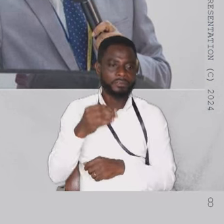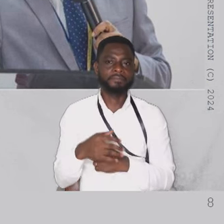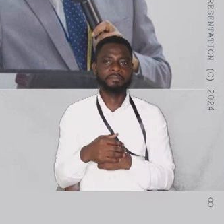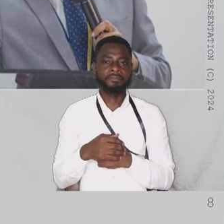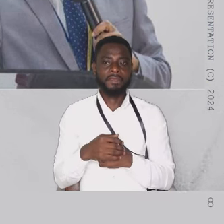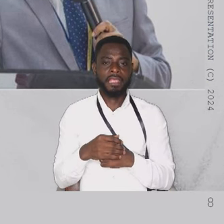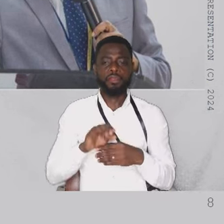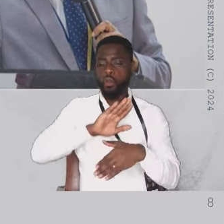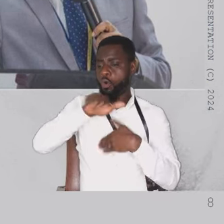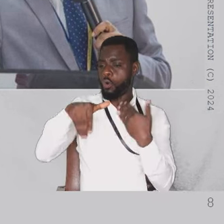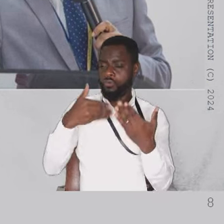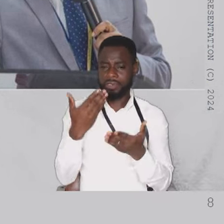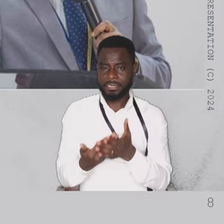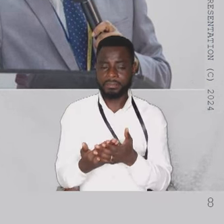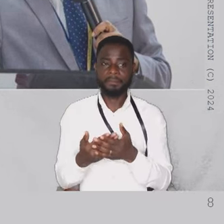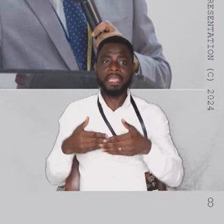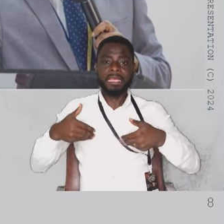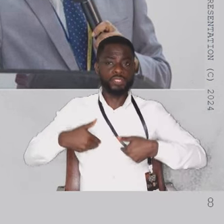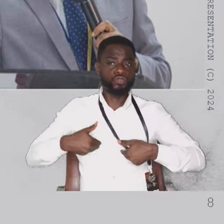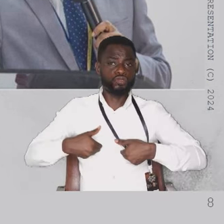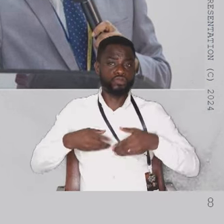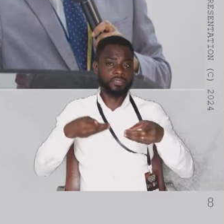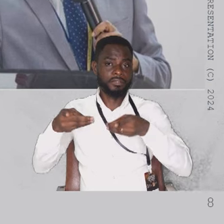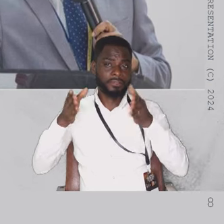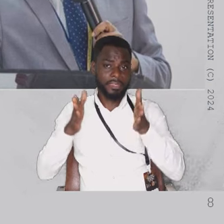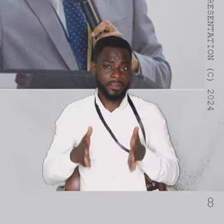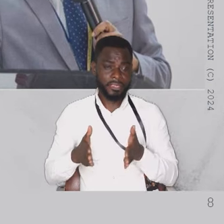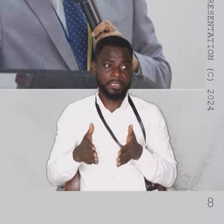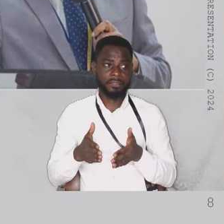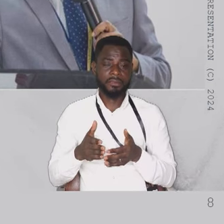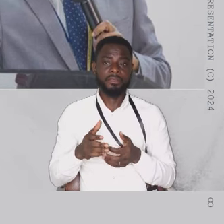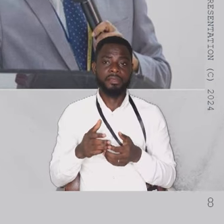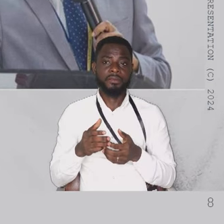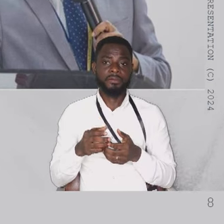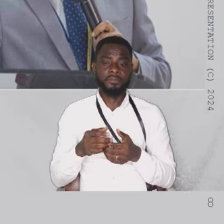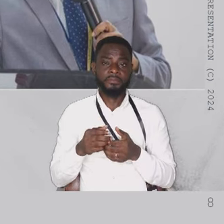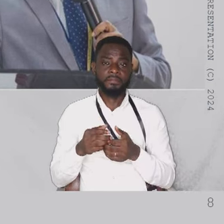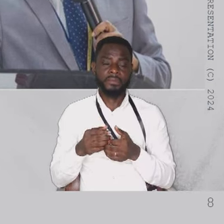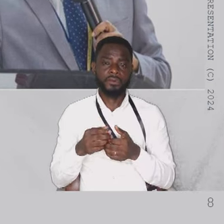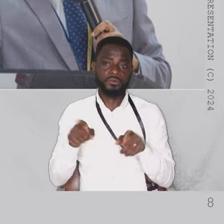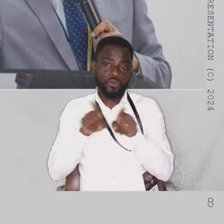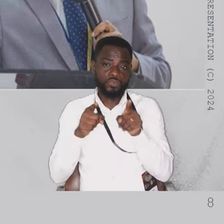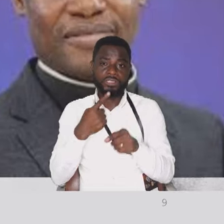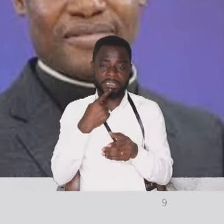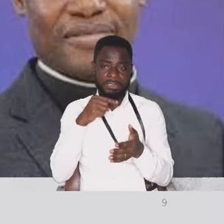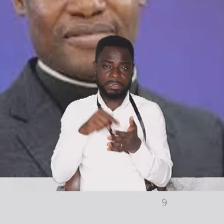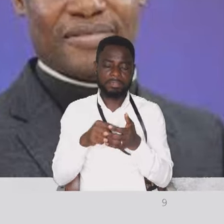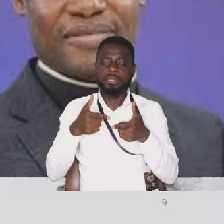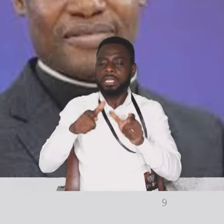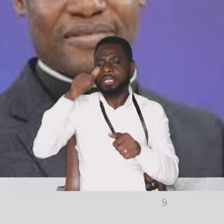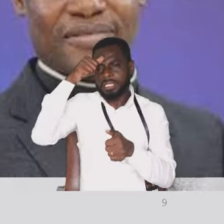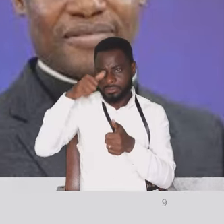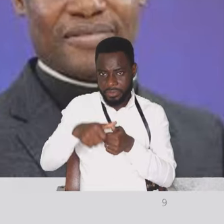the secular. And then youth director Apostle Ebenezer Hagan also said this. Let us